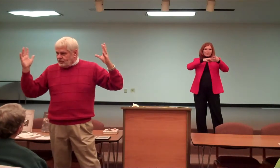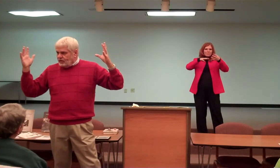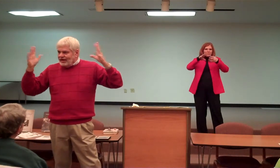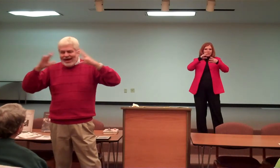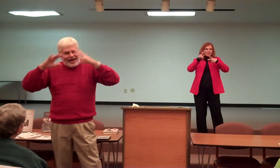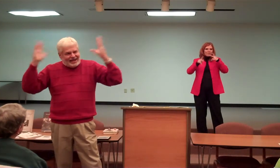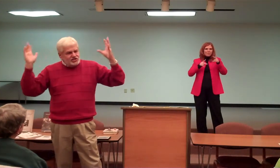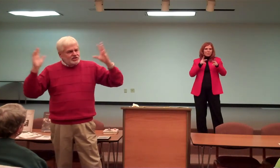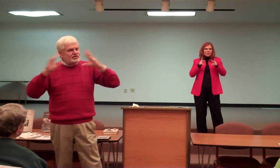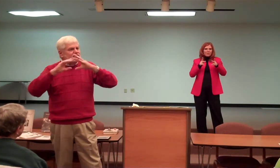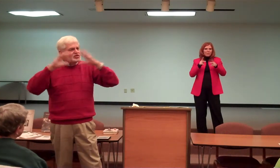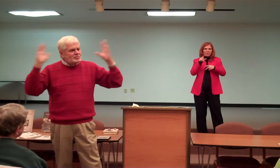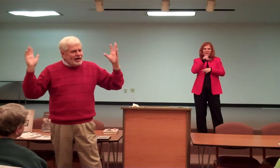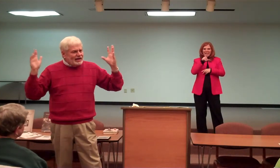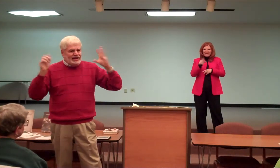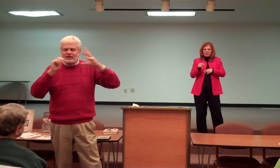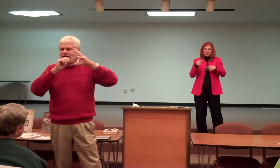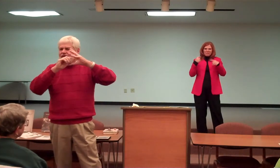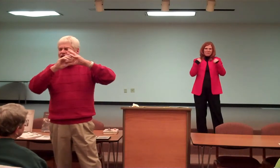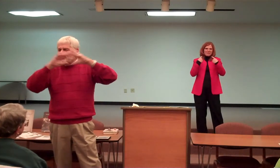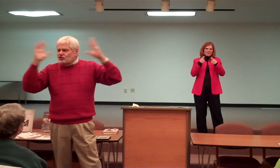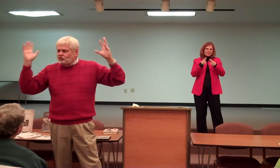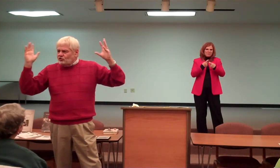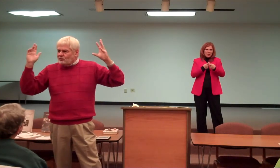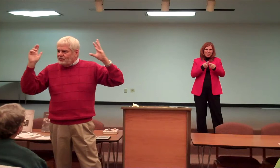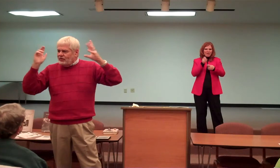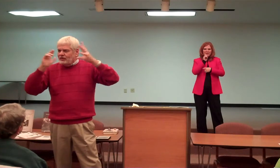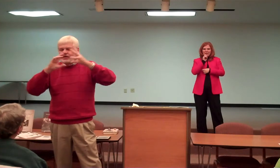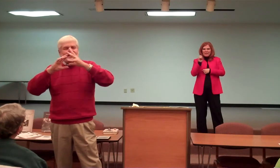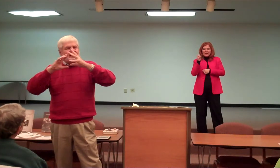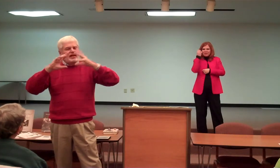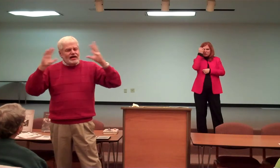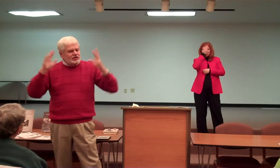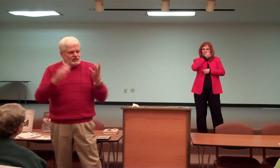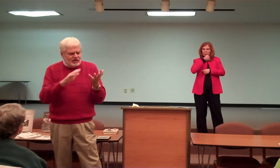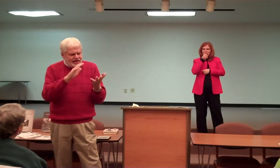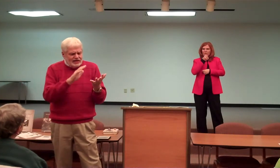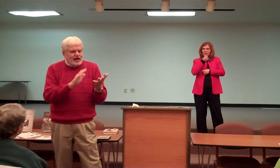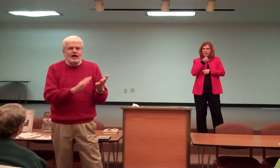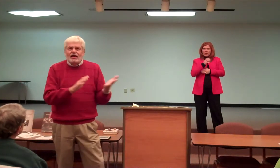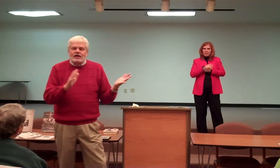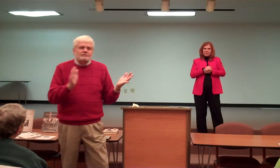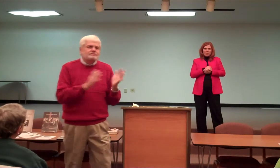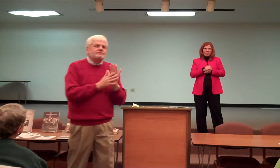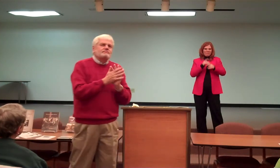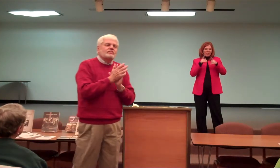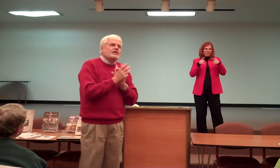people. Asian, Hispanic, Eastern European, and